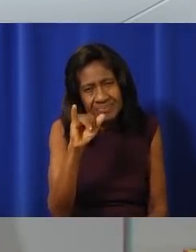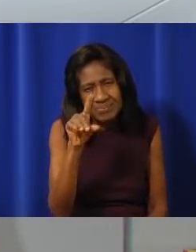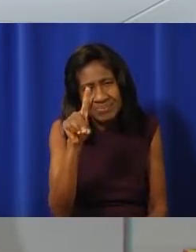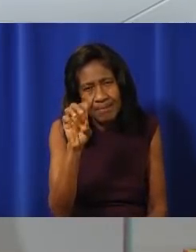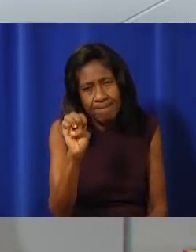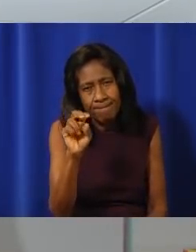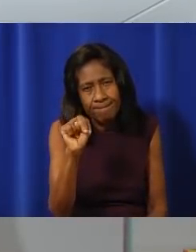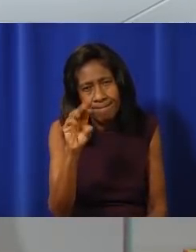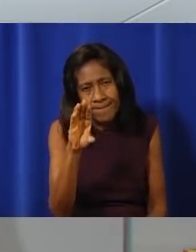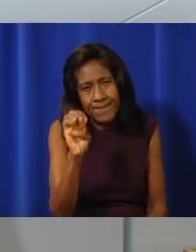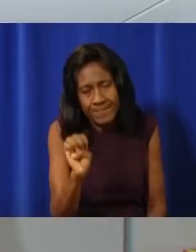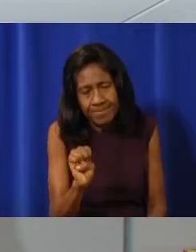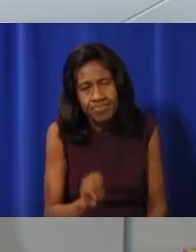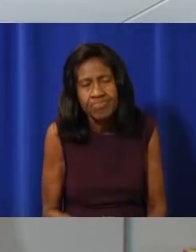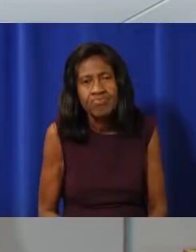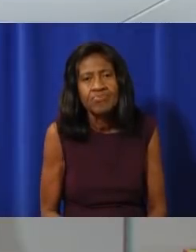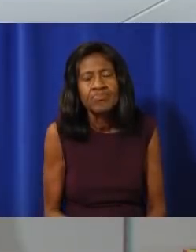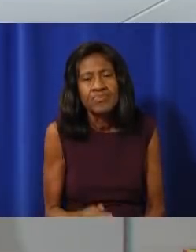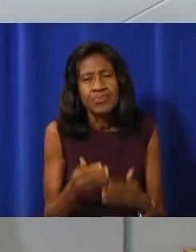you, Donna.